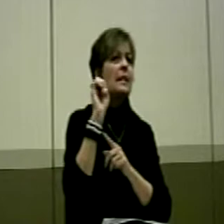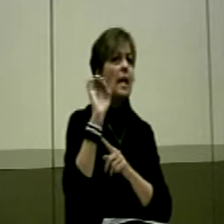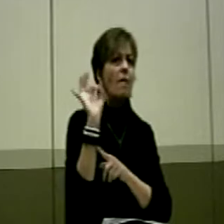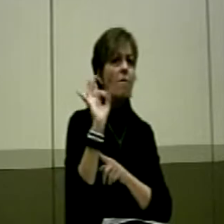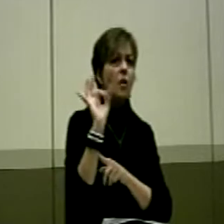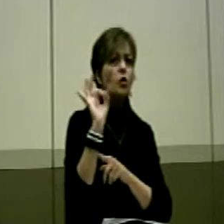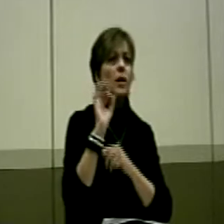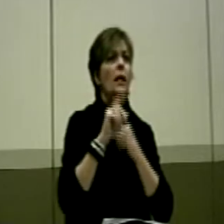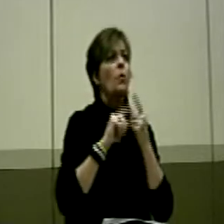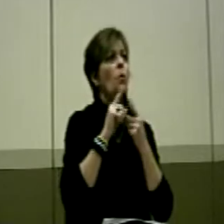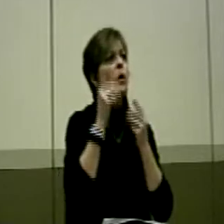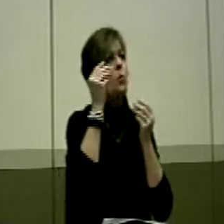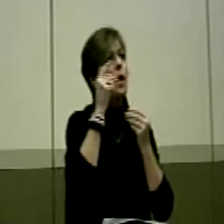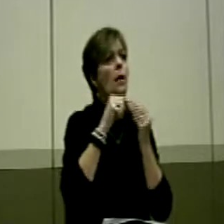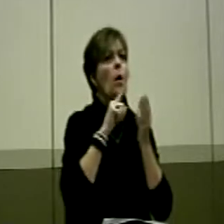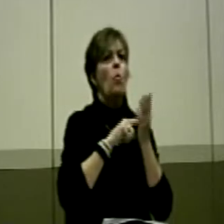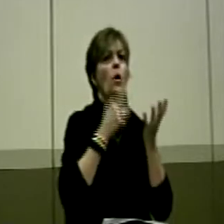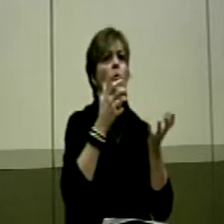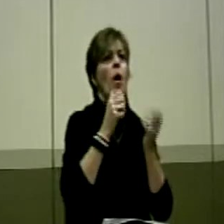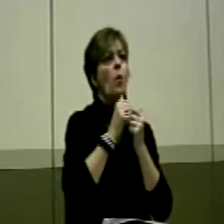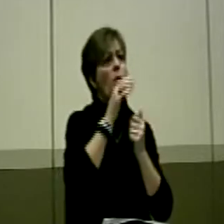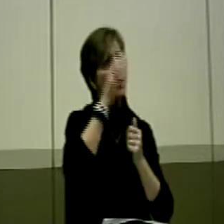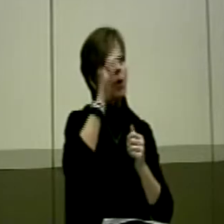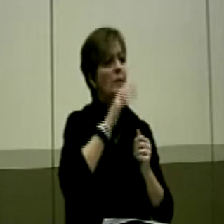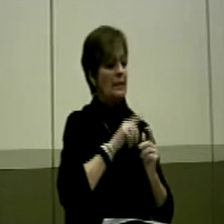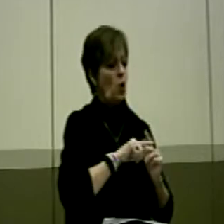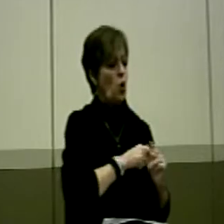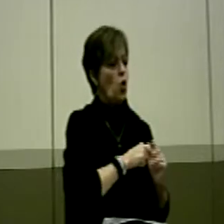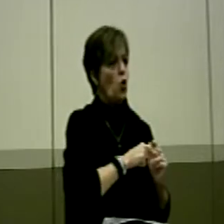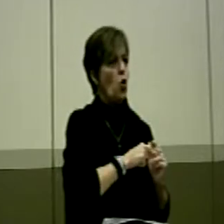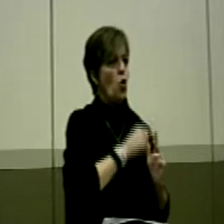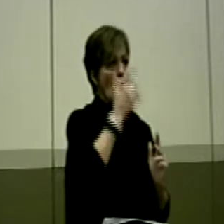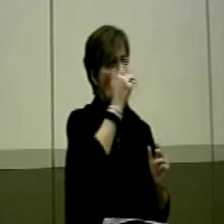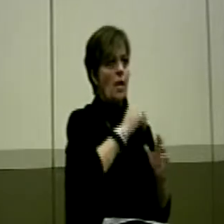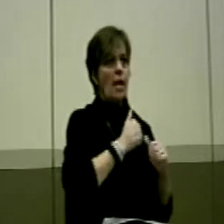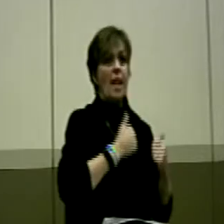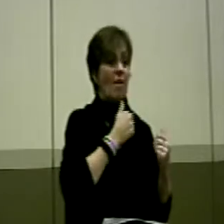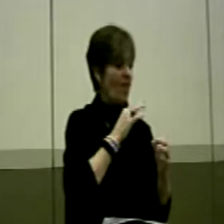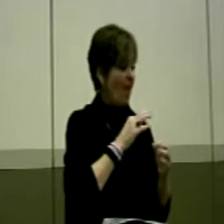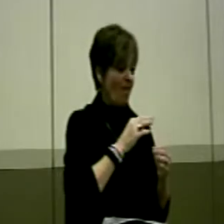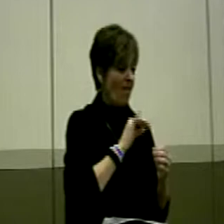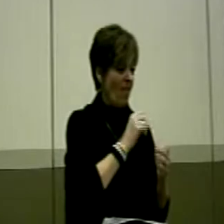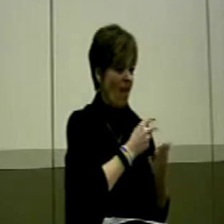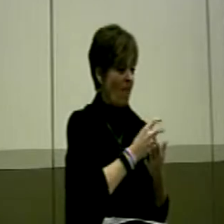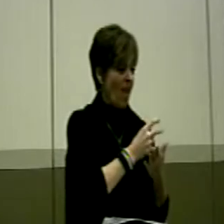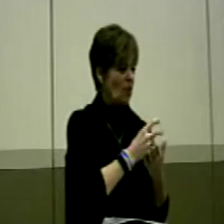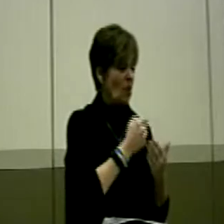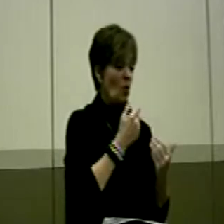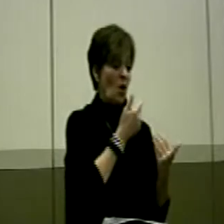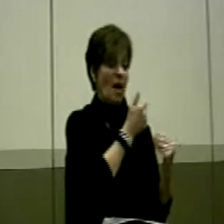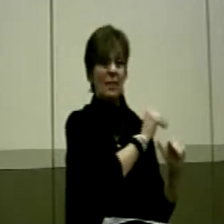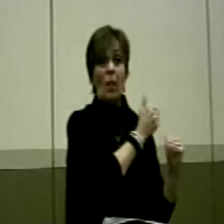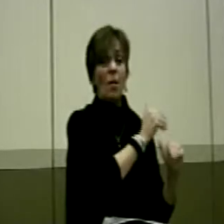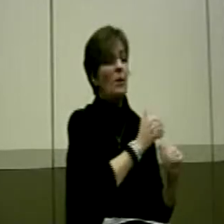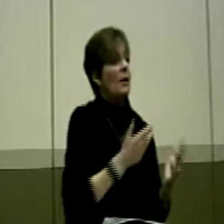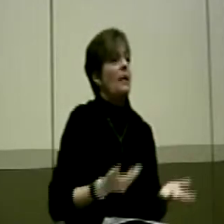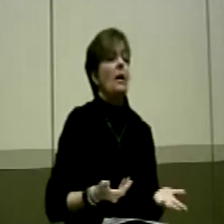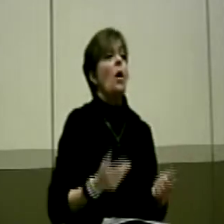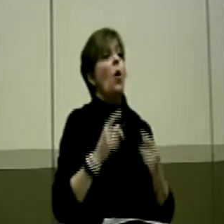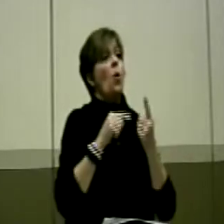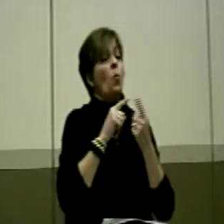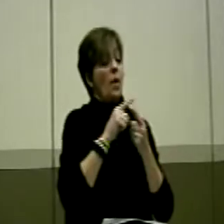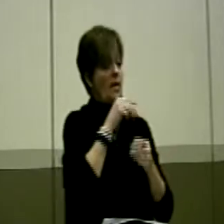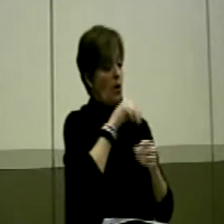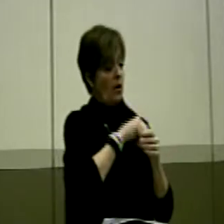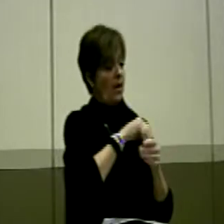really early in life, but if you don't get that, then or you have limitations there, then when they're in that preschool